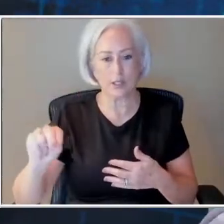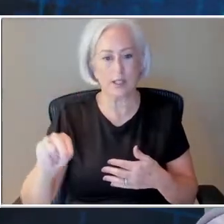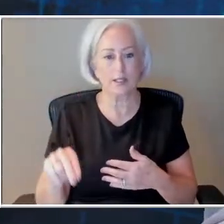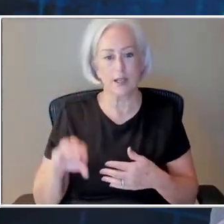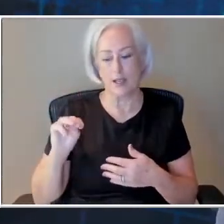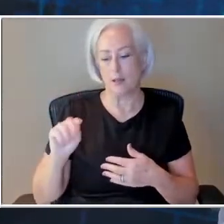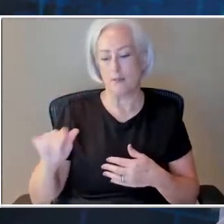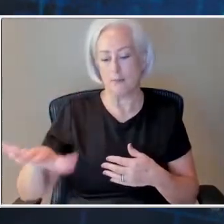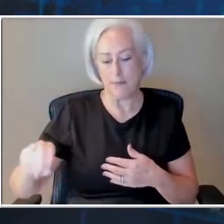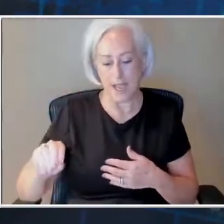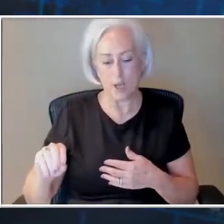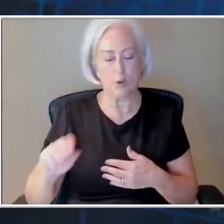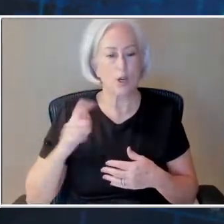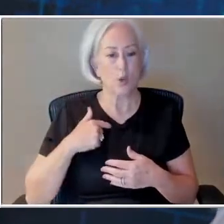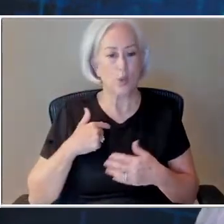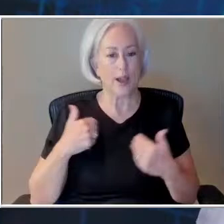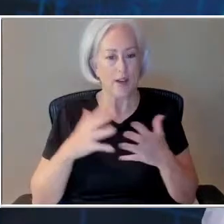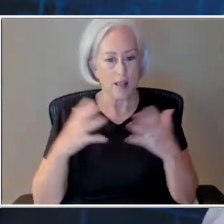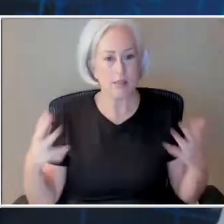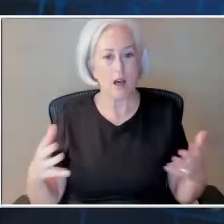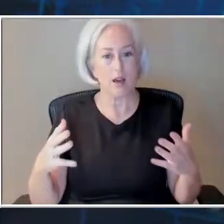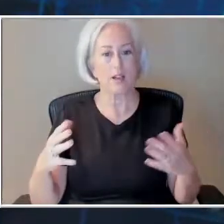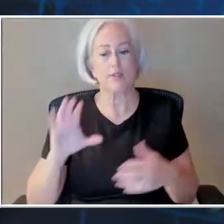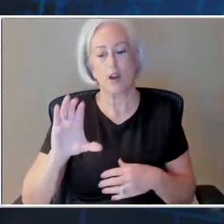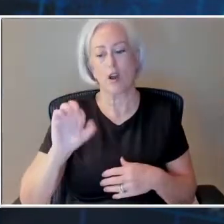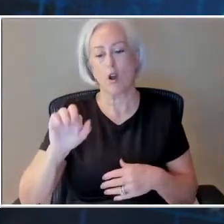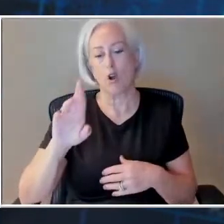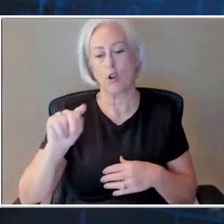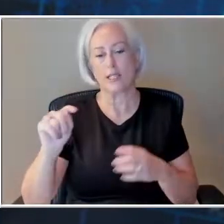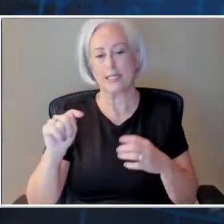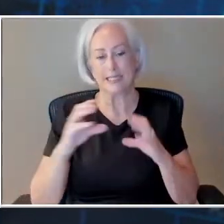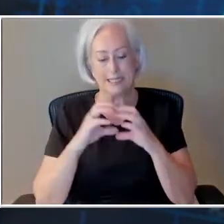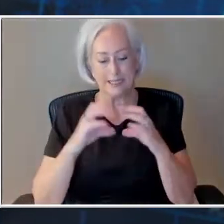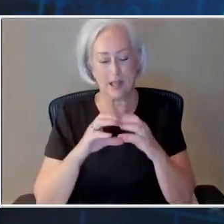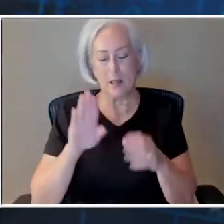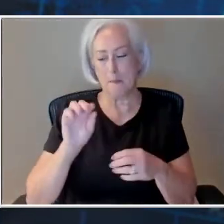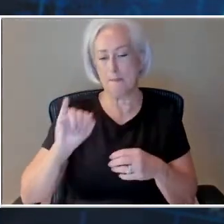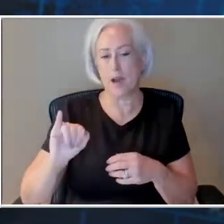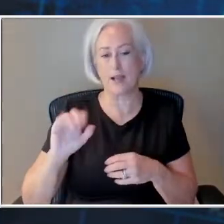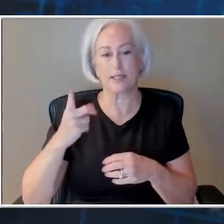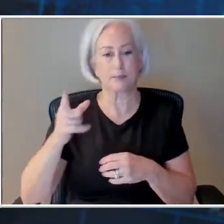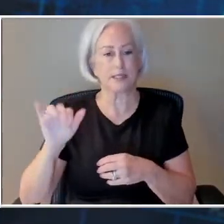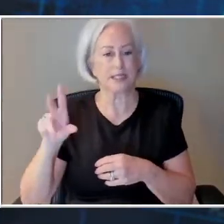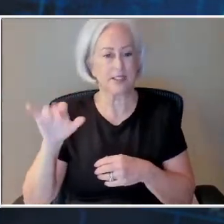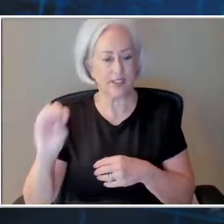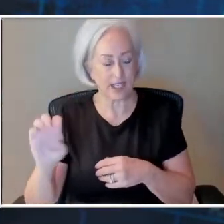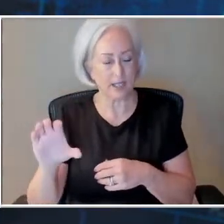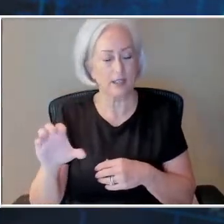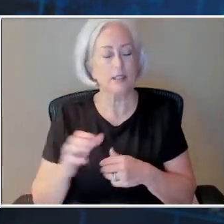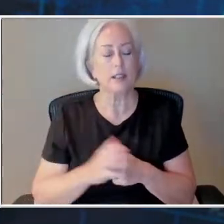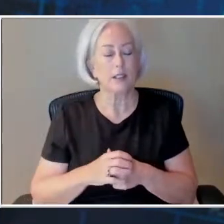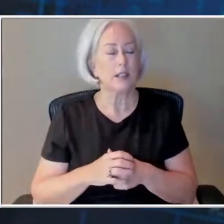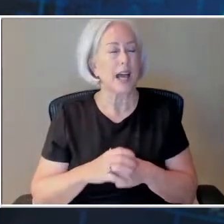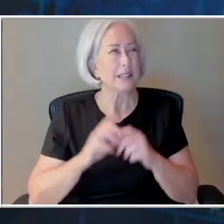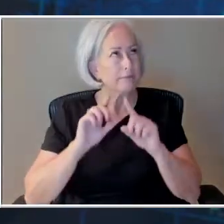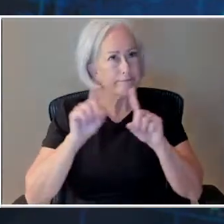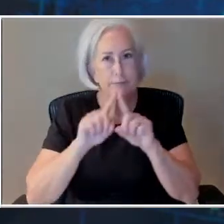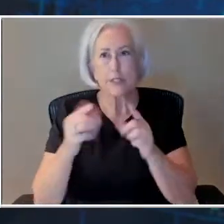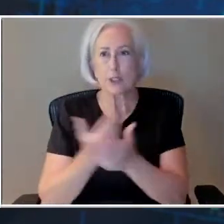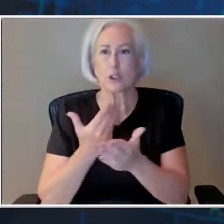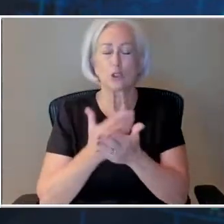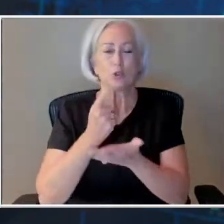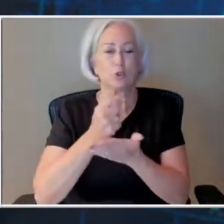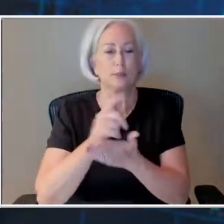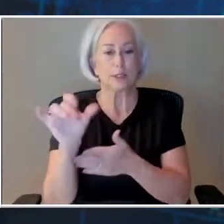developing a lot of CAR T-cell bispecific and even newer treatments, so the whole purpose is that, don't feel free always to ask